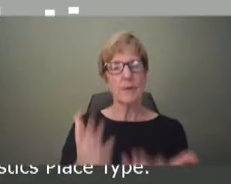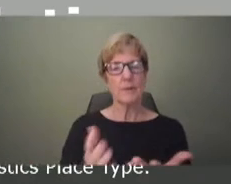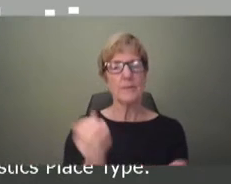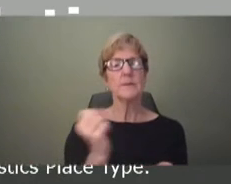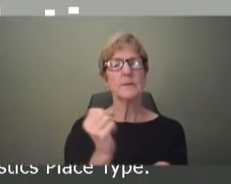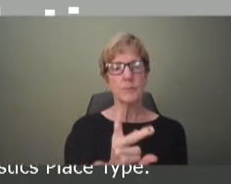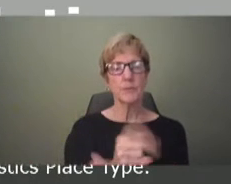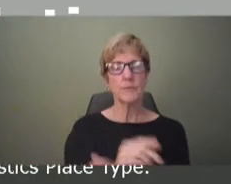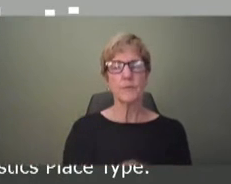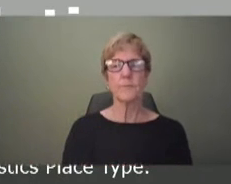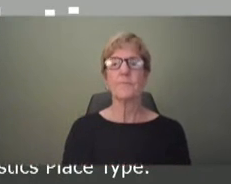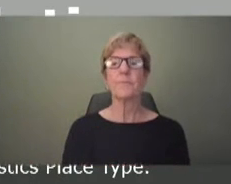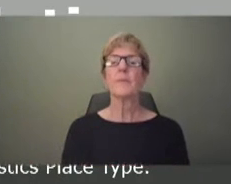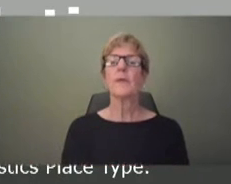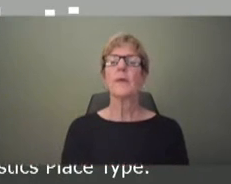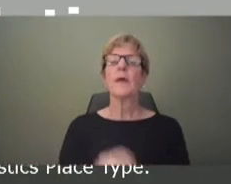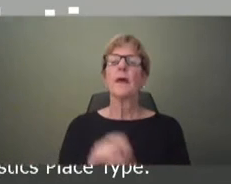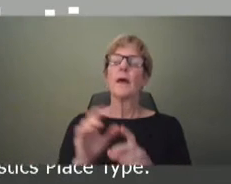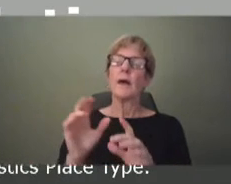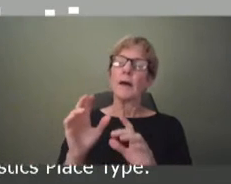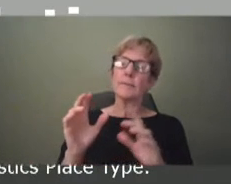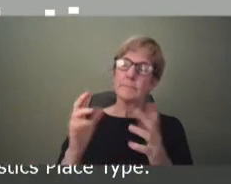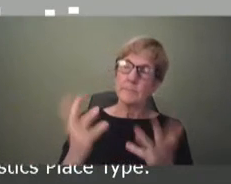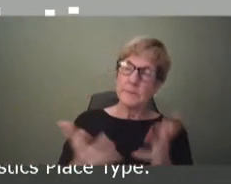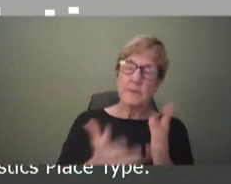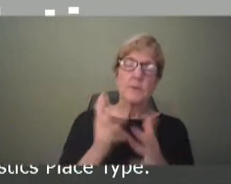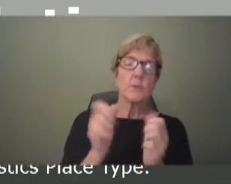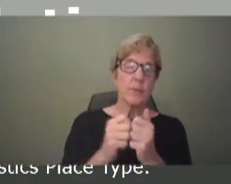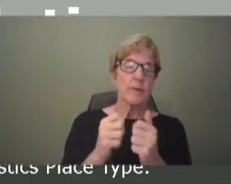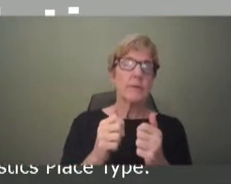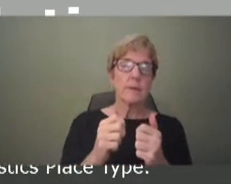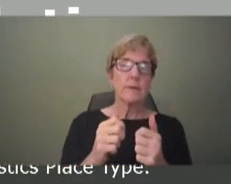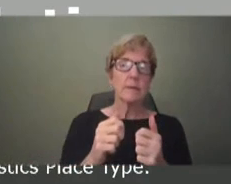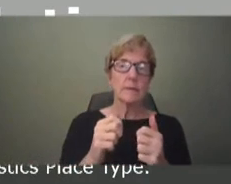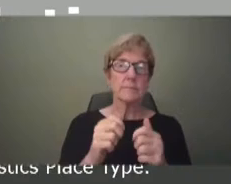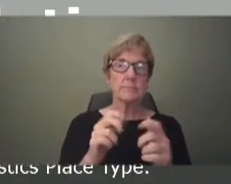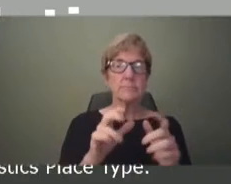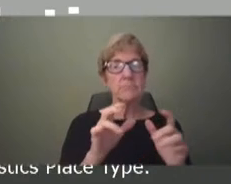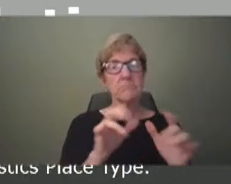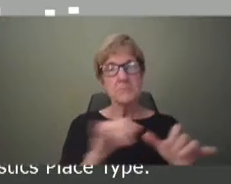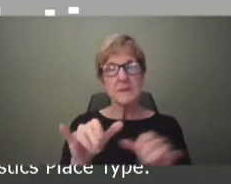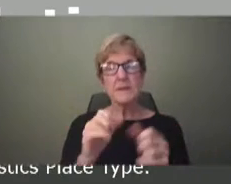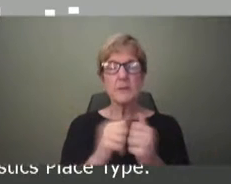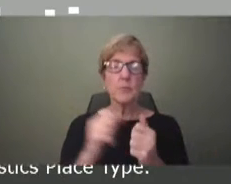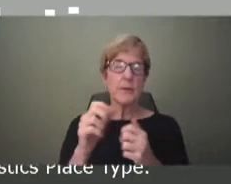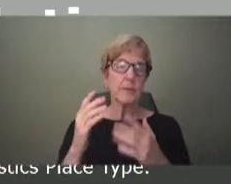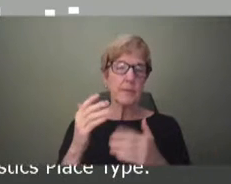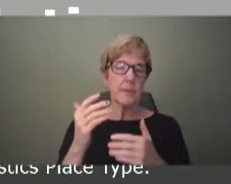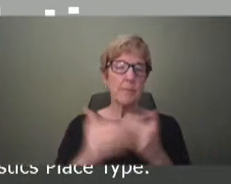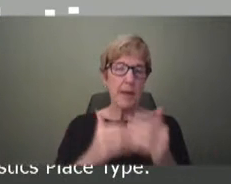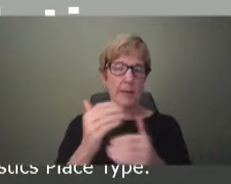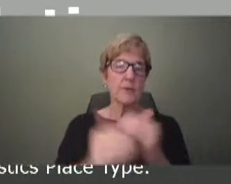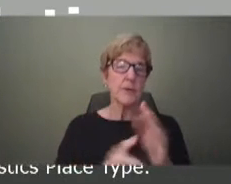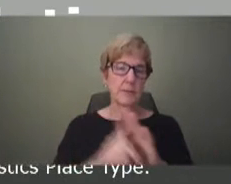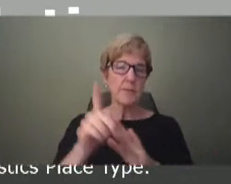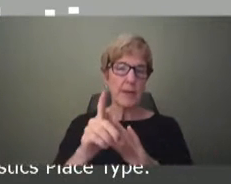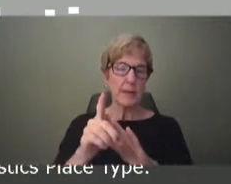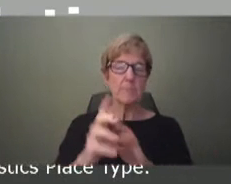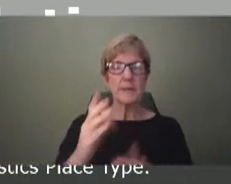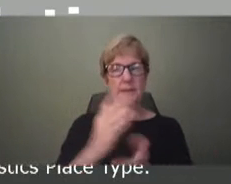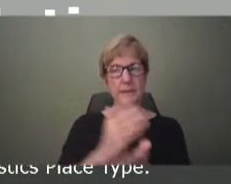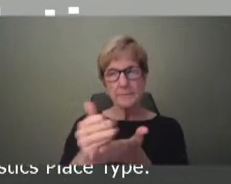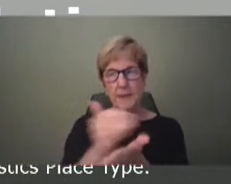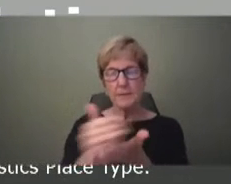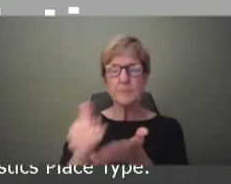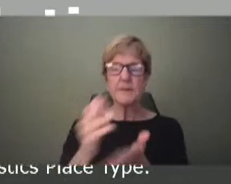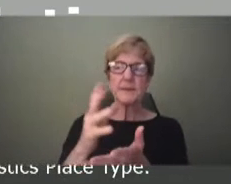is inconsistent with that manufacturing Logistics Place type but it is uh generally consistent with the pattern of development and Redevelopment investment we've seen in the